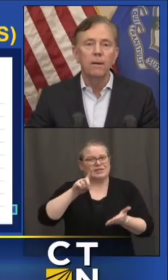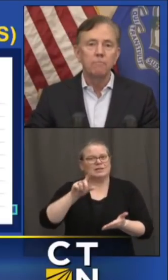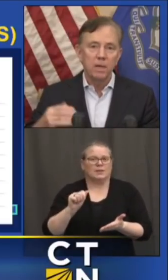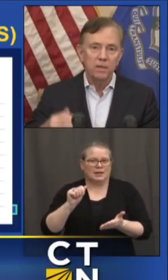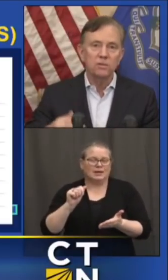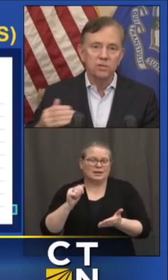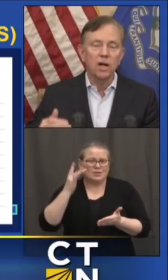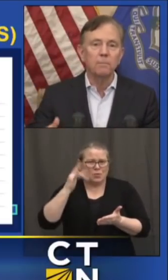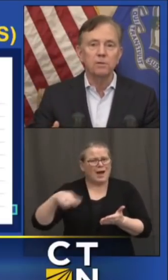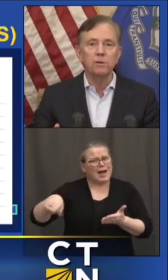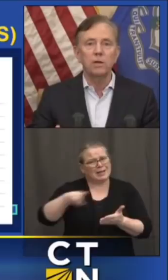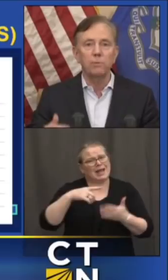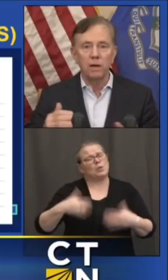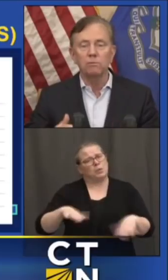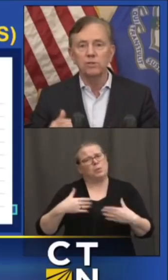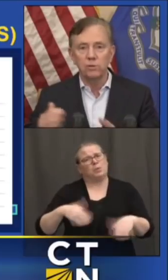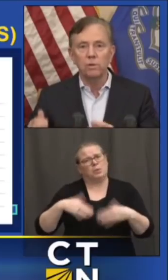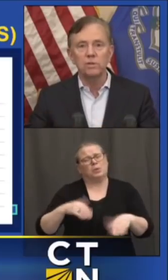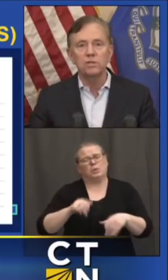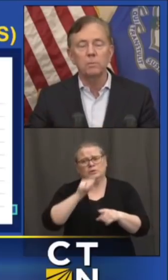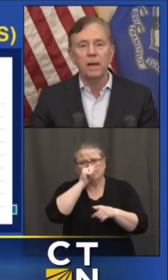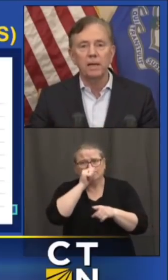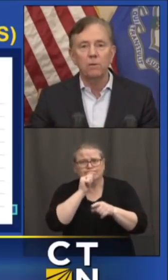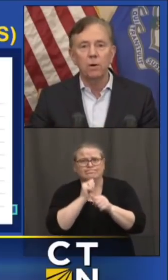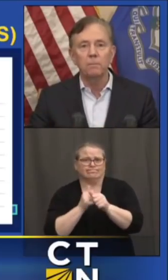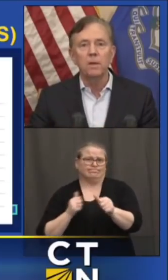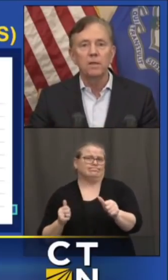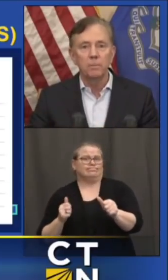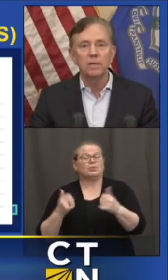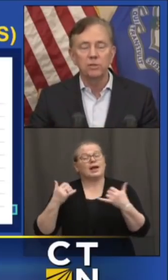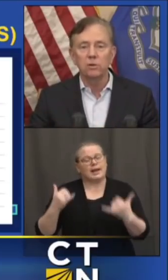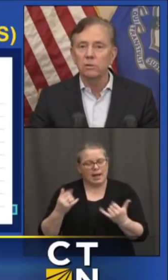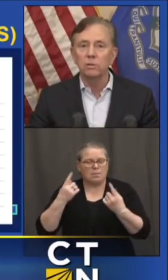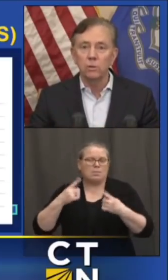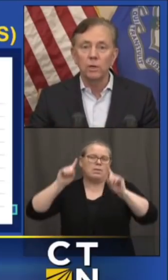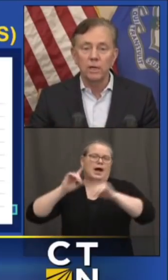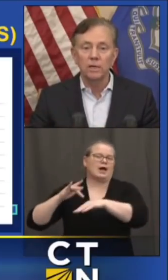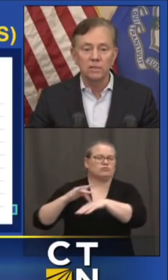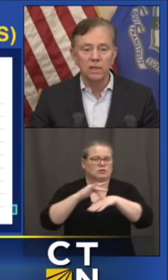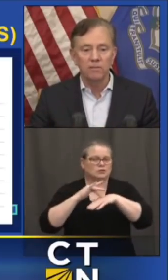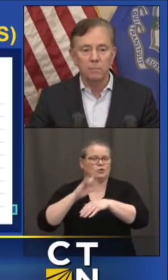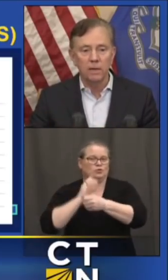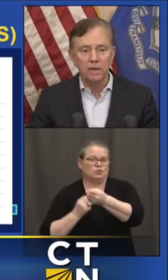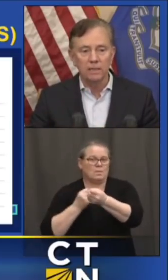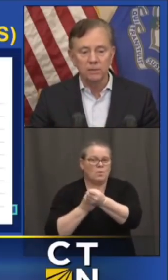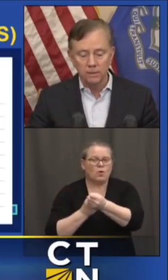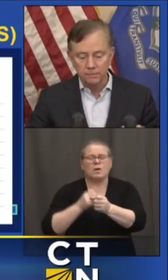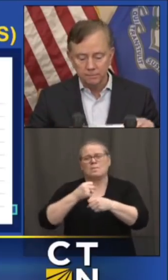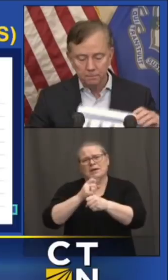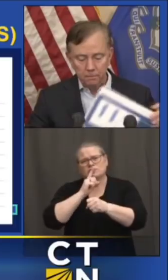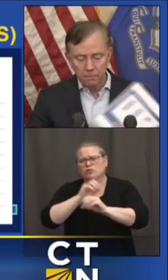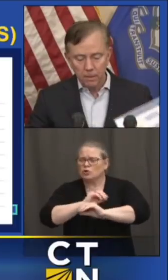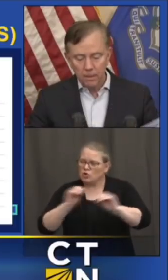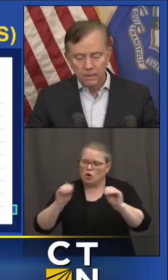COVID. This is an opportunity. We've got resources to back you up to make sure no kid is left behind.